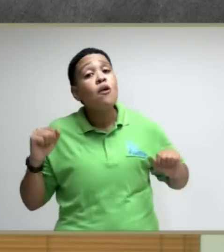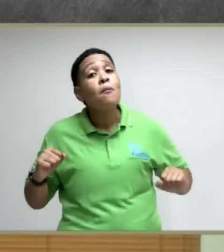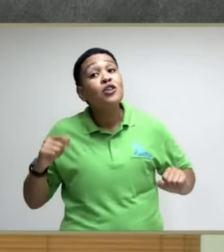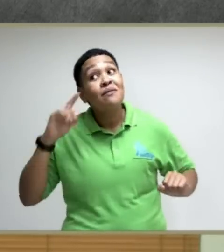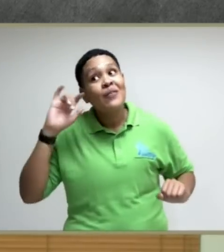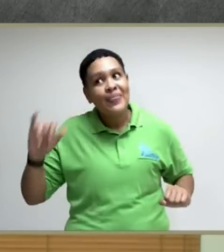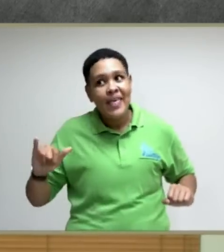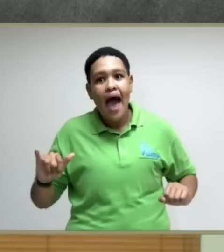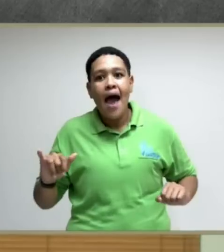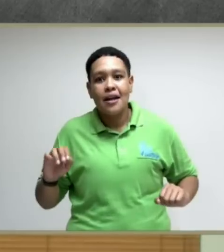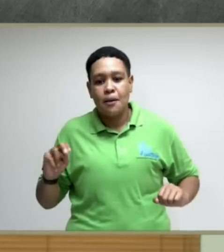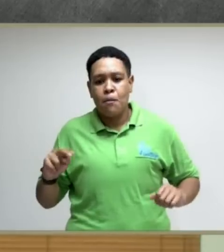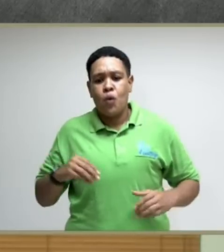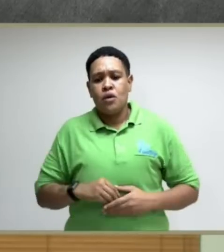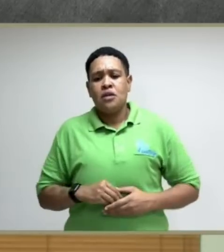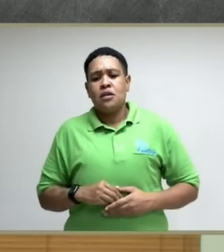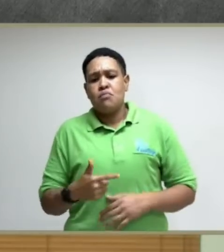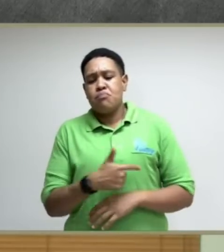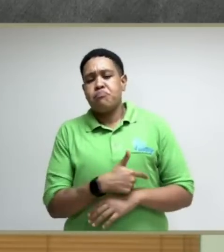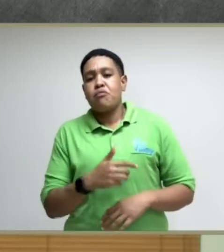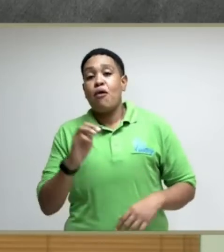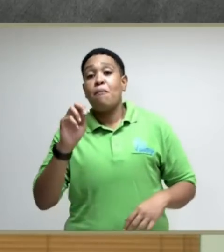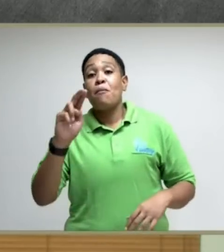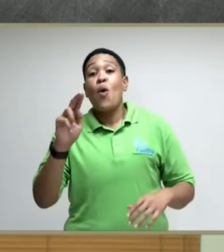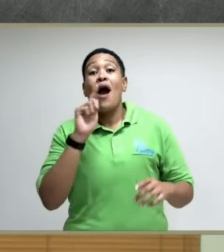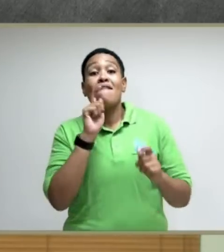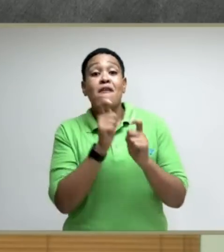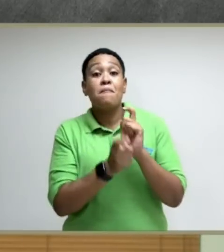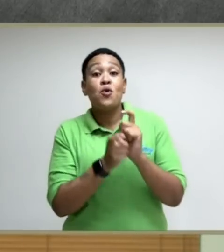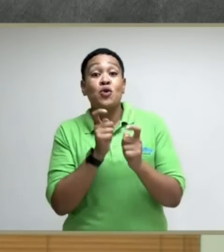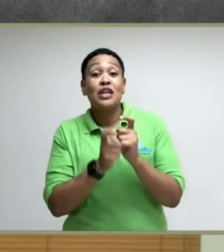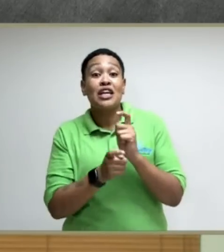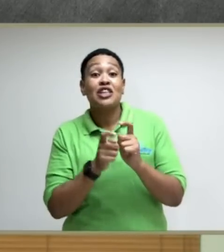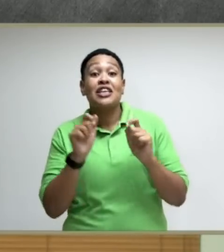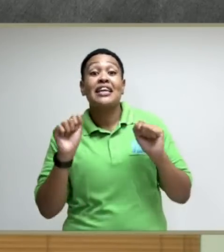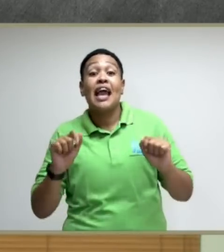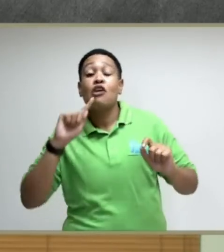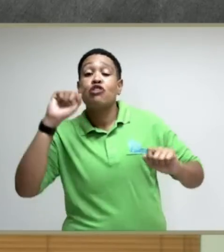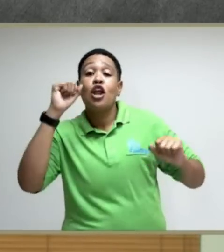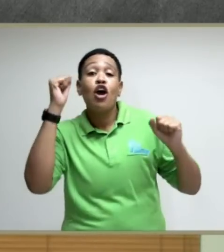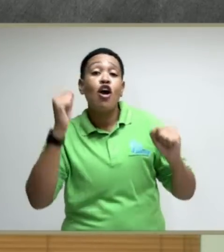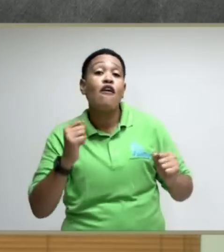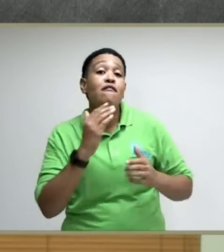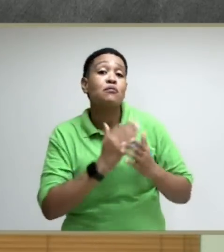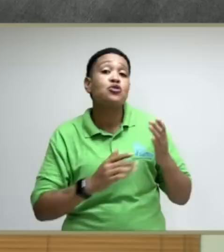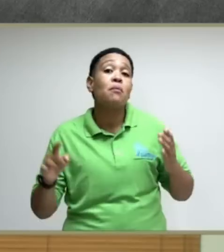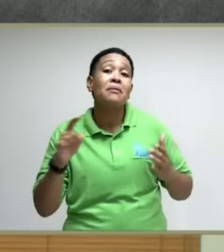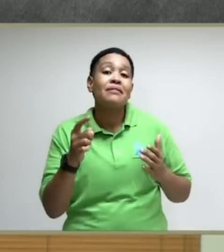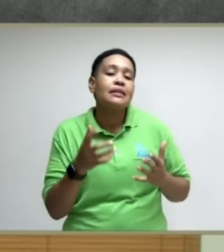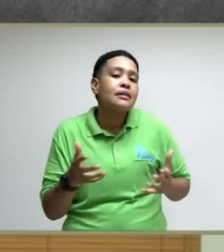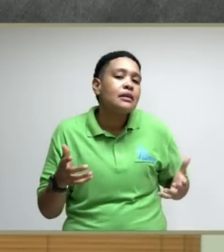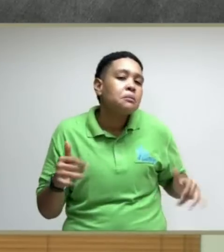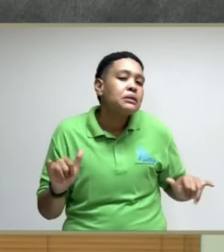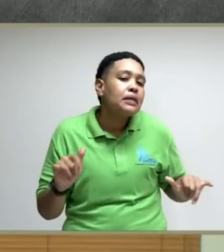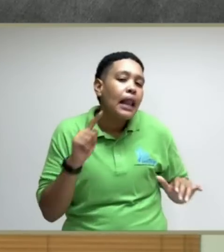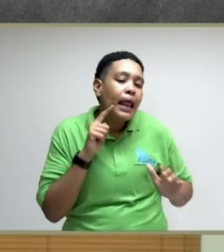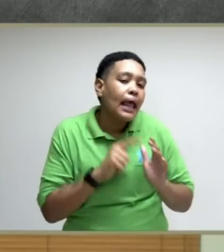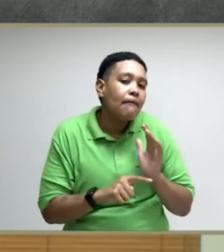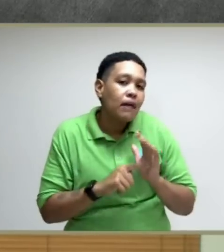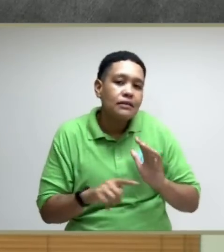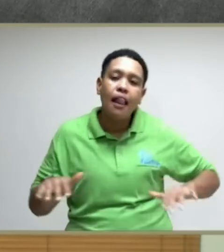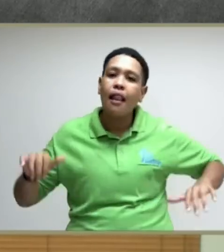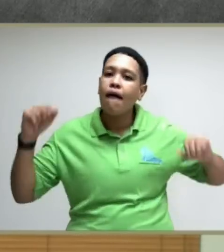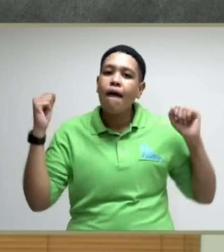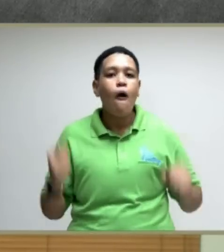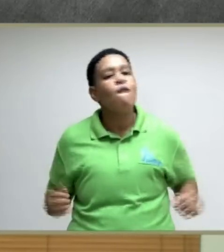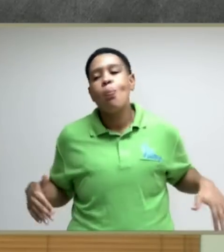that. The Mu has mutations that might confirm some of these properties, but it is still being investigated.